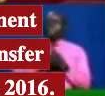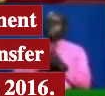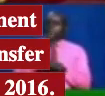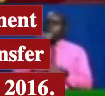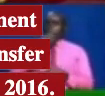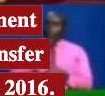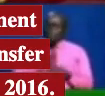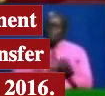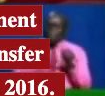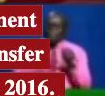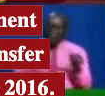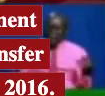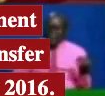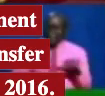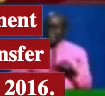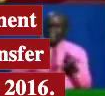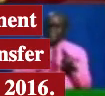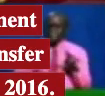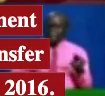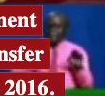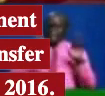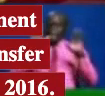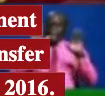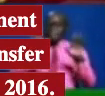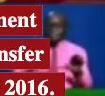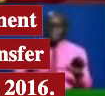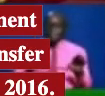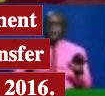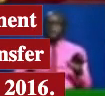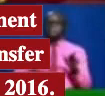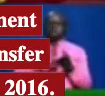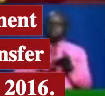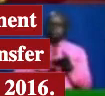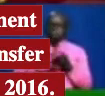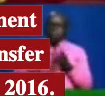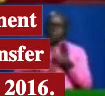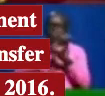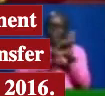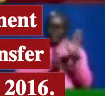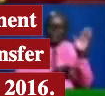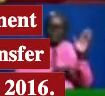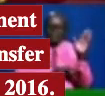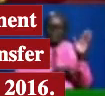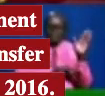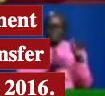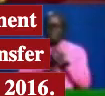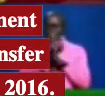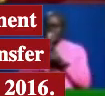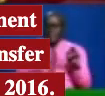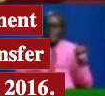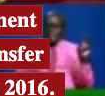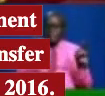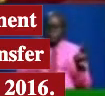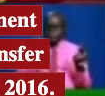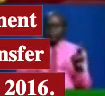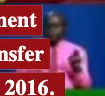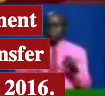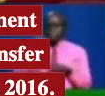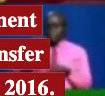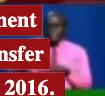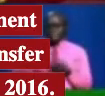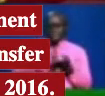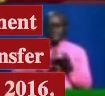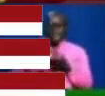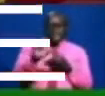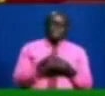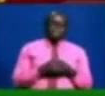Mr. Speaker, this is a very important cash transfer program. The other issue, actually, on this cash is